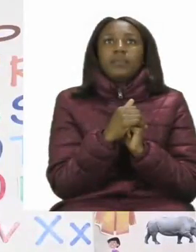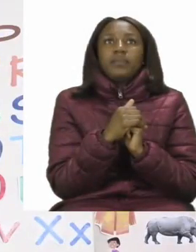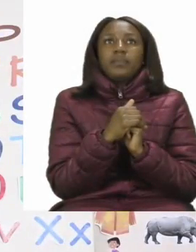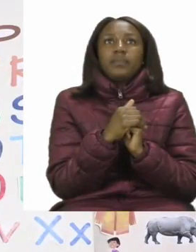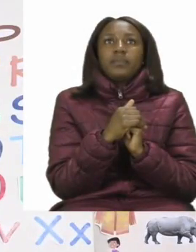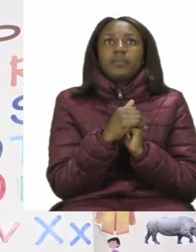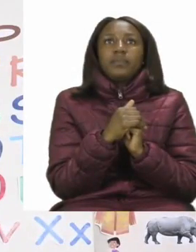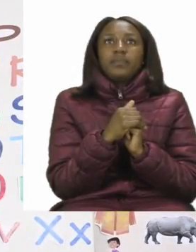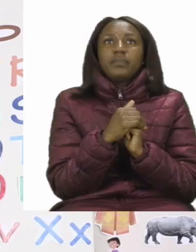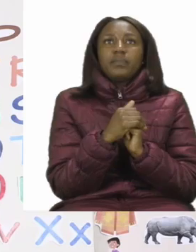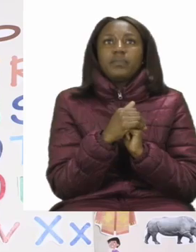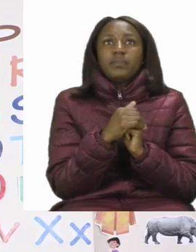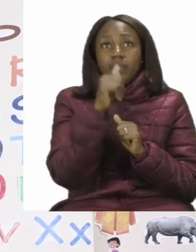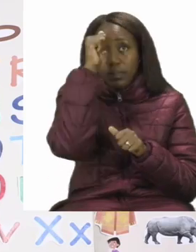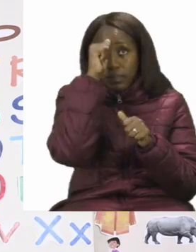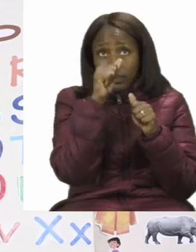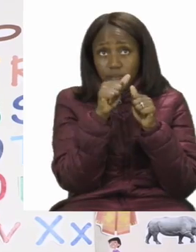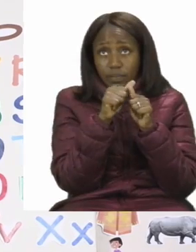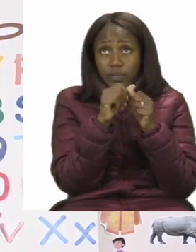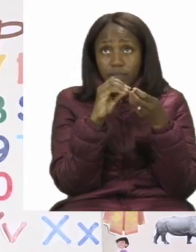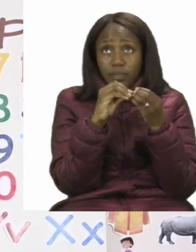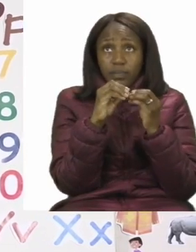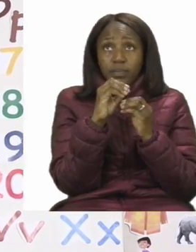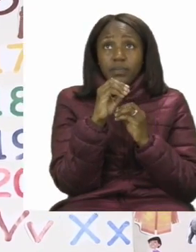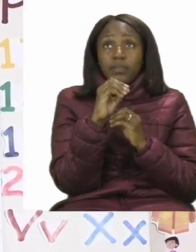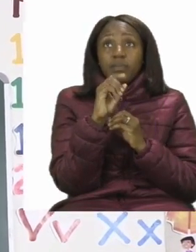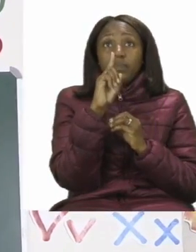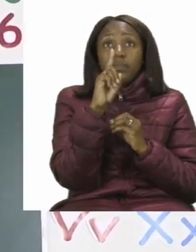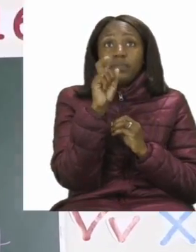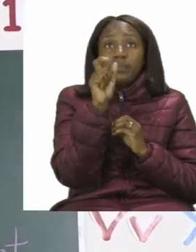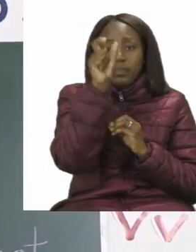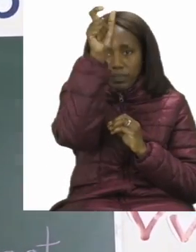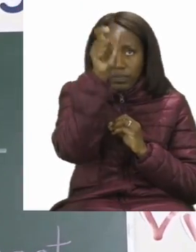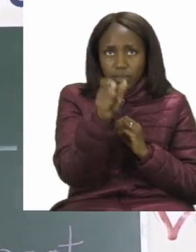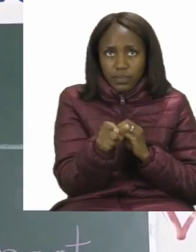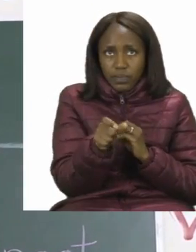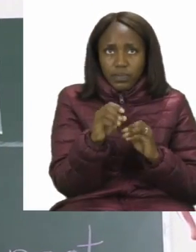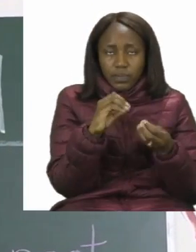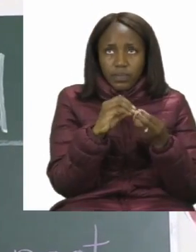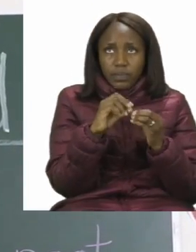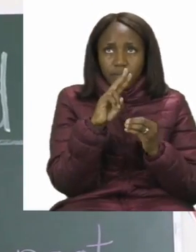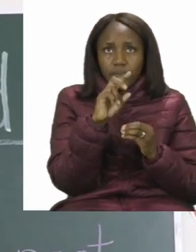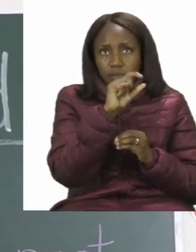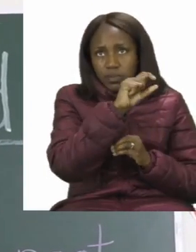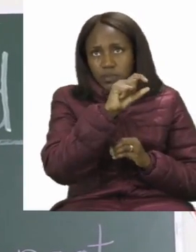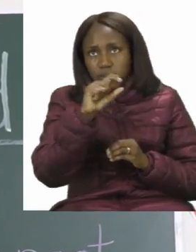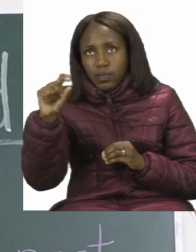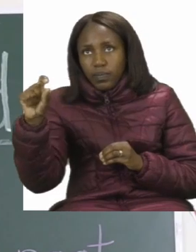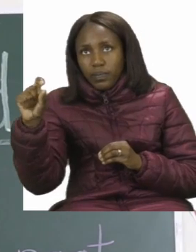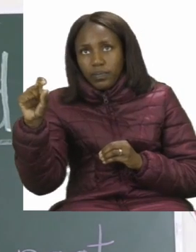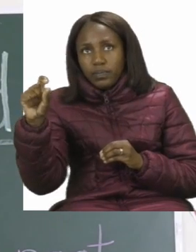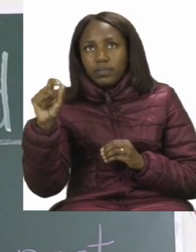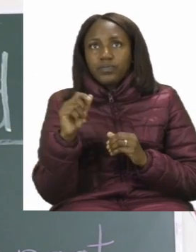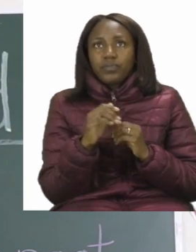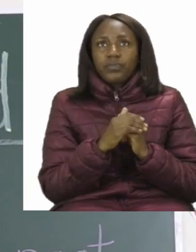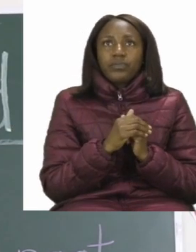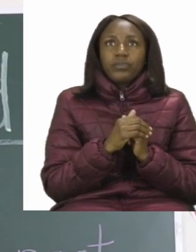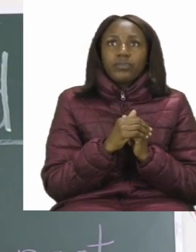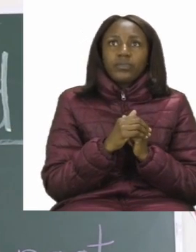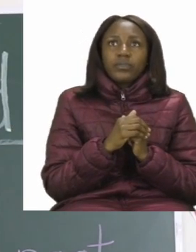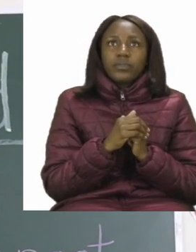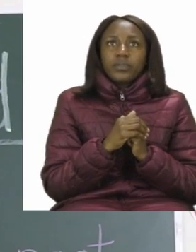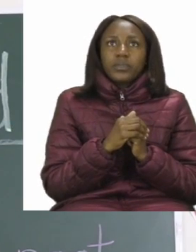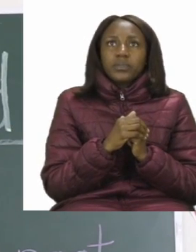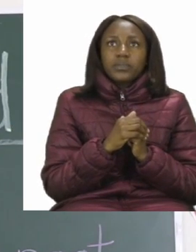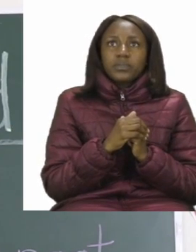we have to remember that number 1 goes down and number 2 across. And we